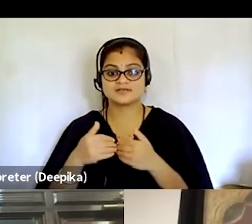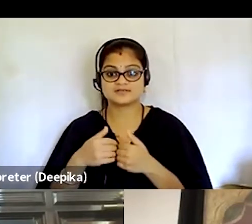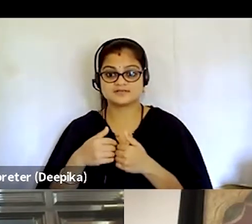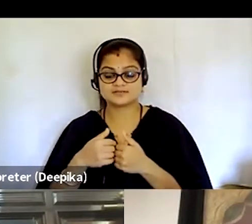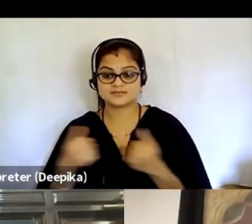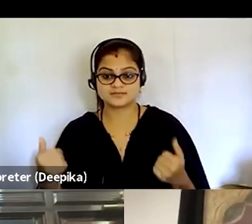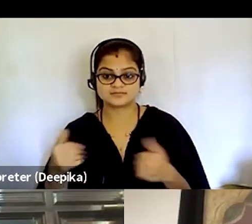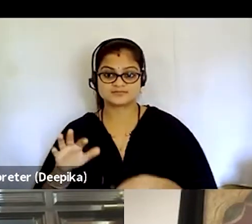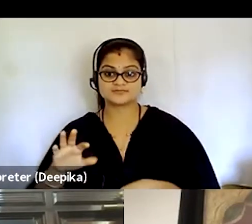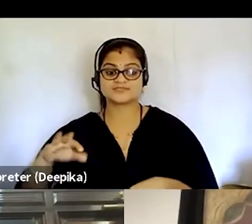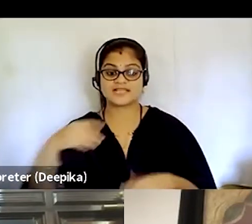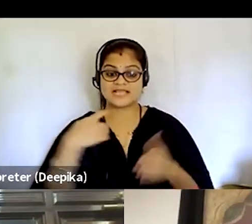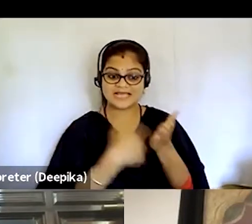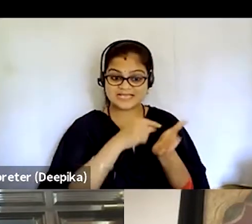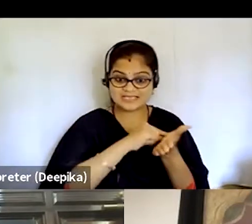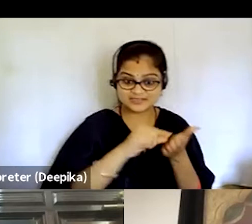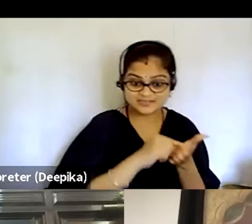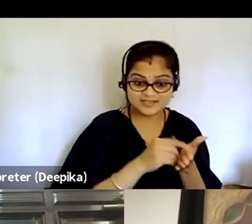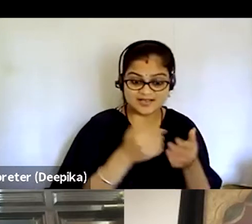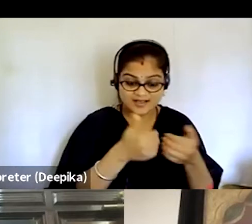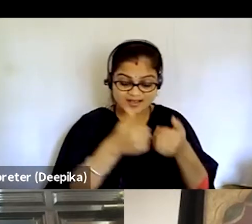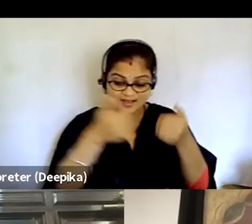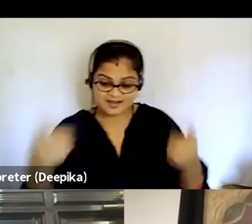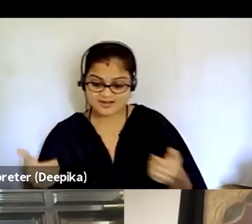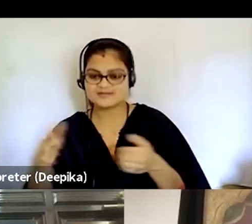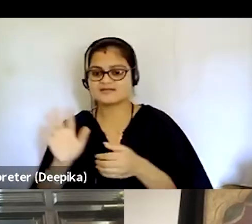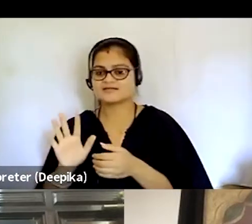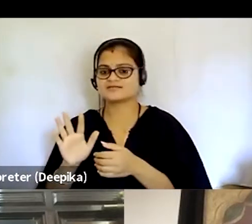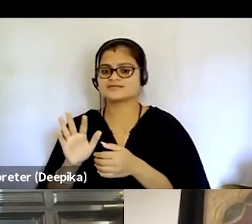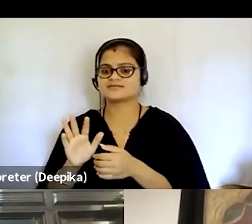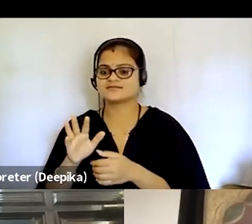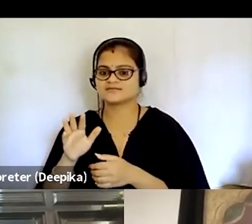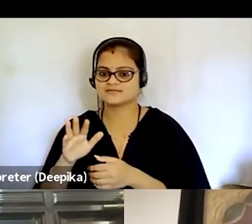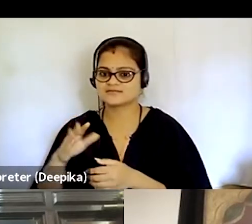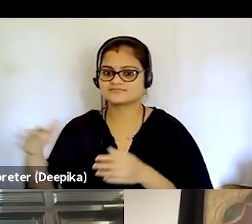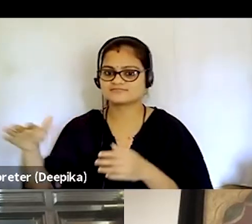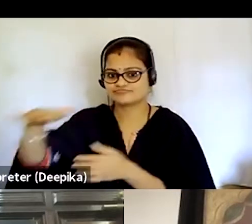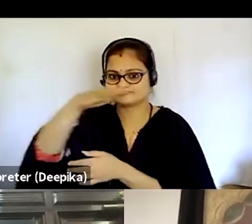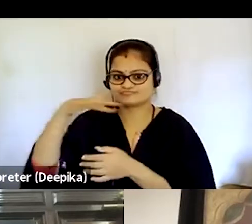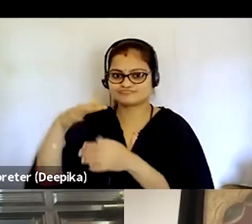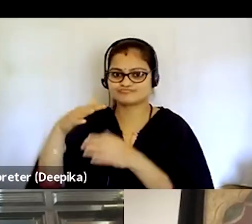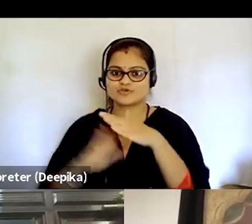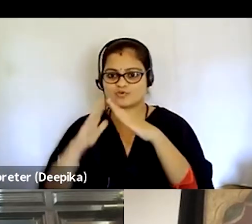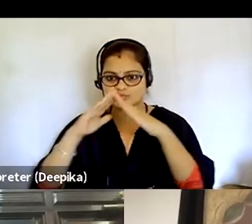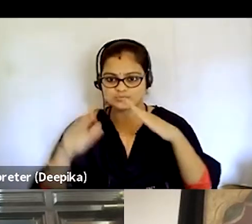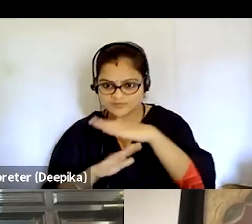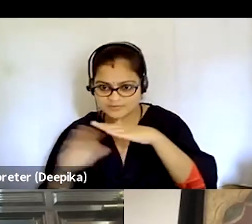from the performance space, so that families could go and dine on the terrace, and those music lovers who